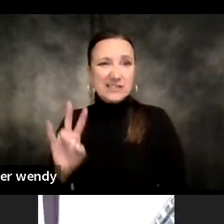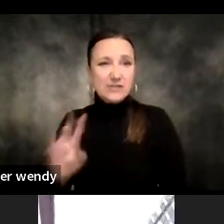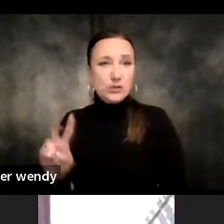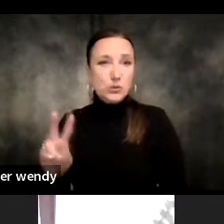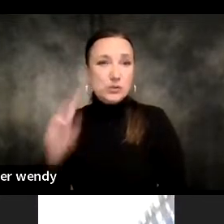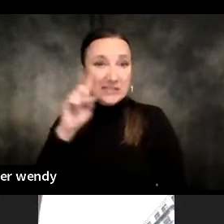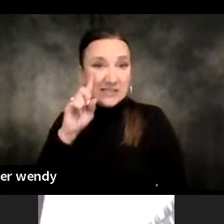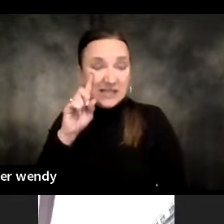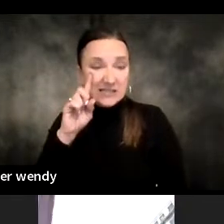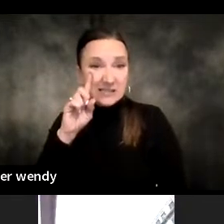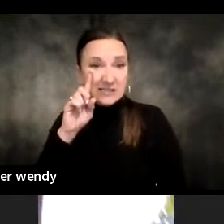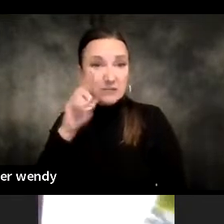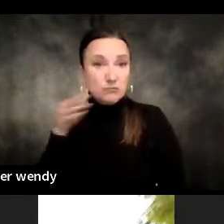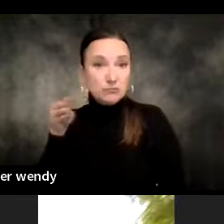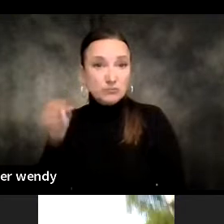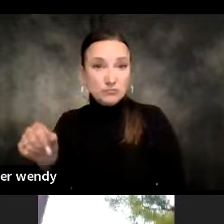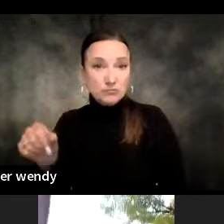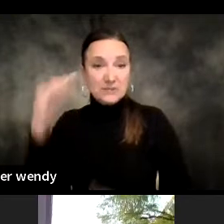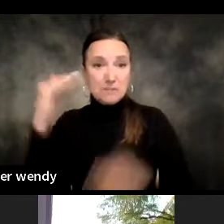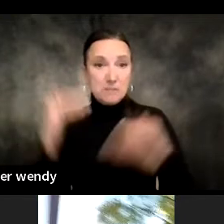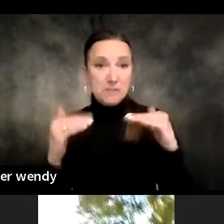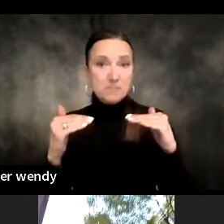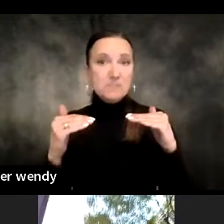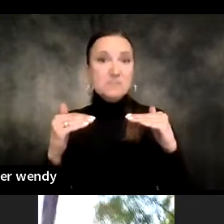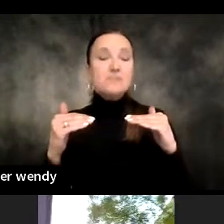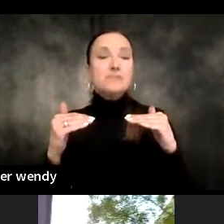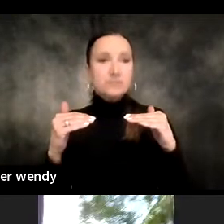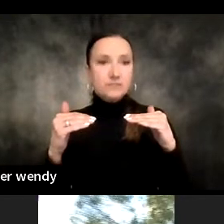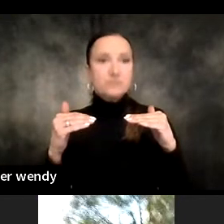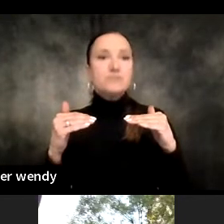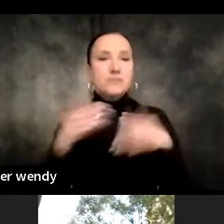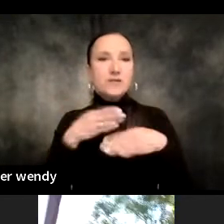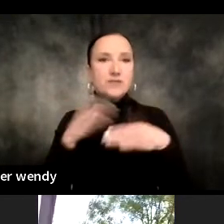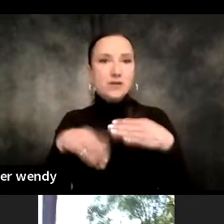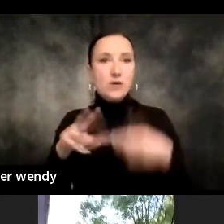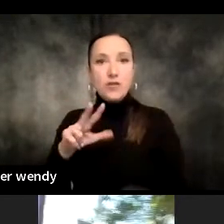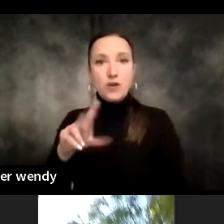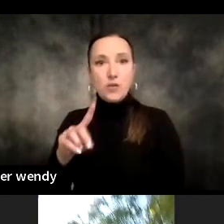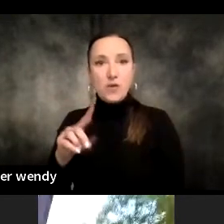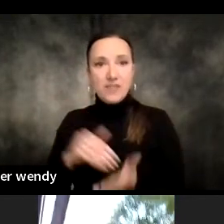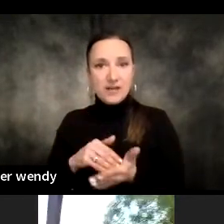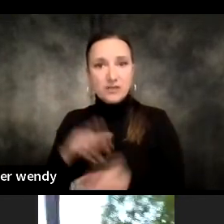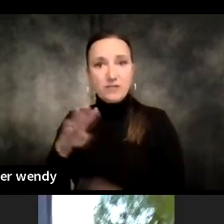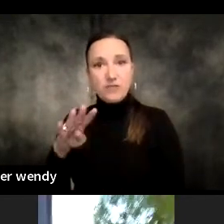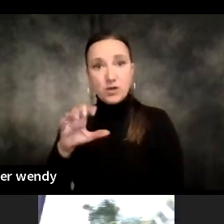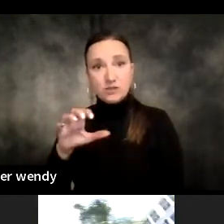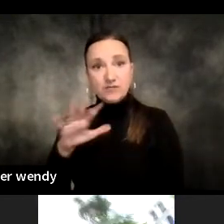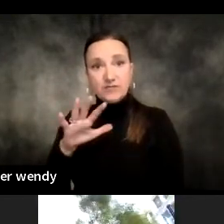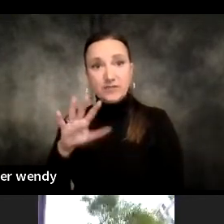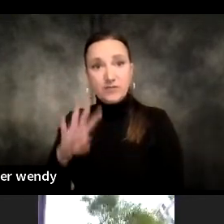$1,926.72, leaving us with a final balance at the end of March of